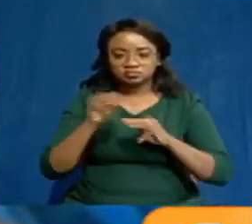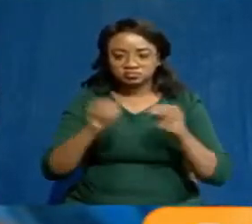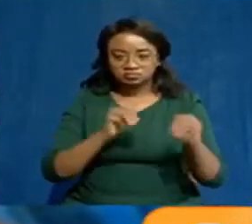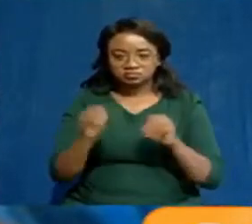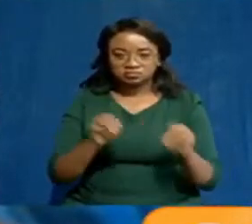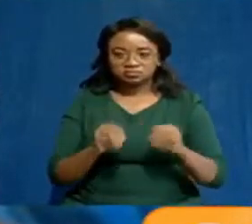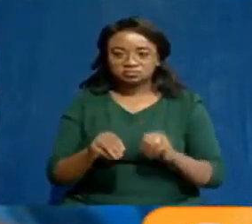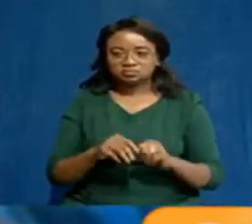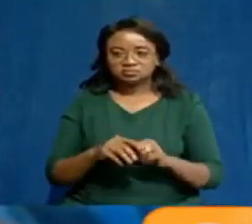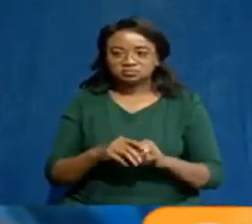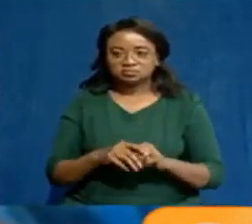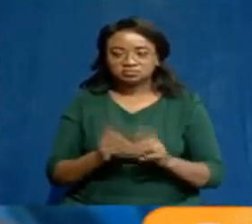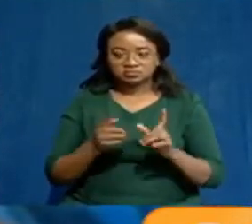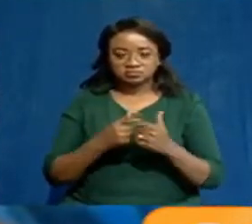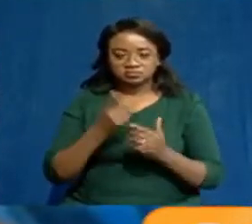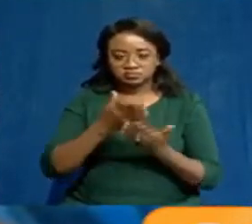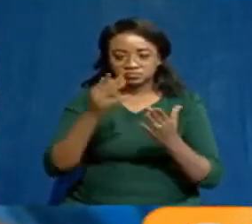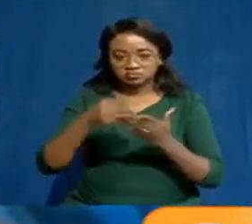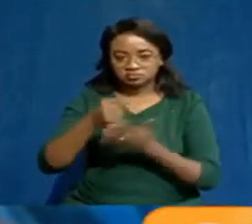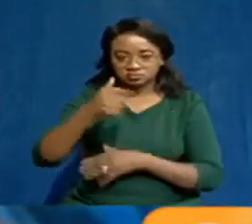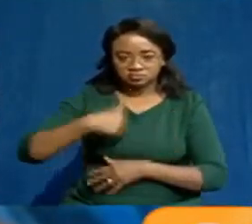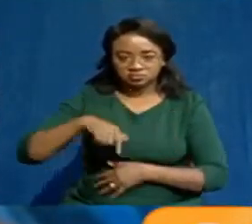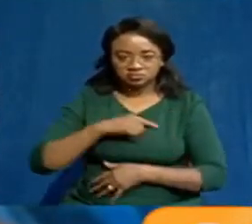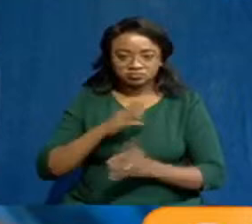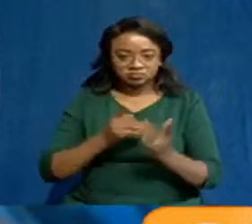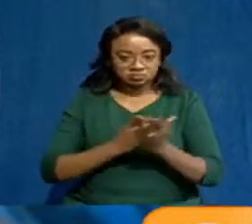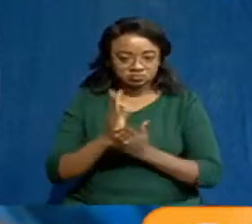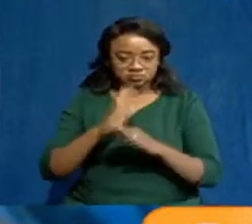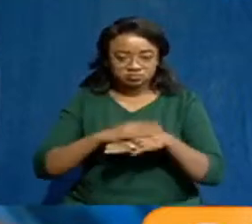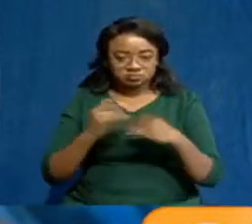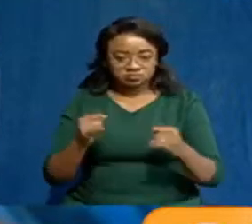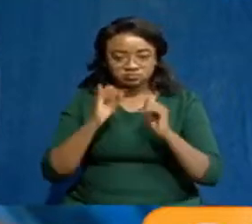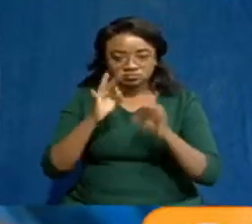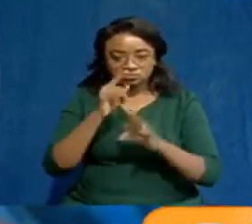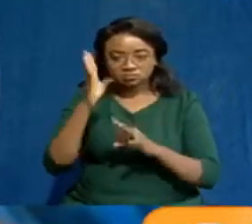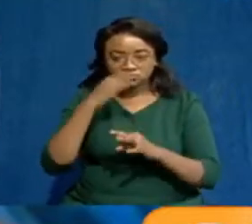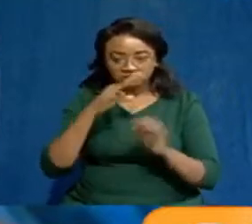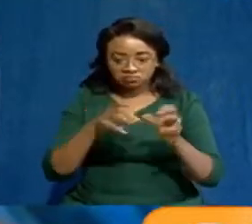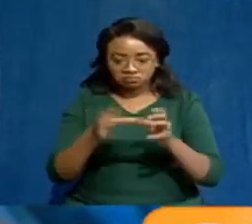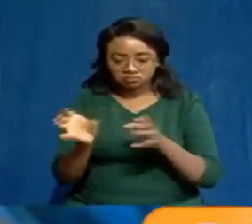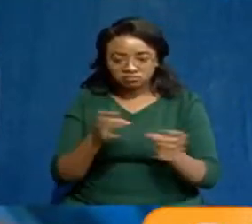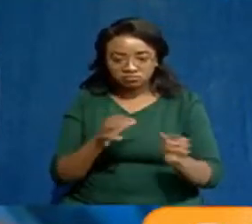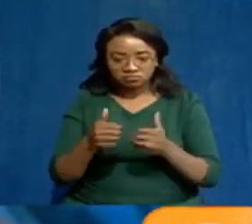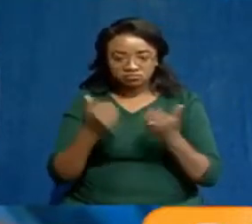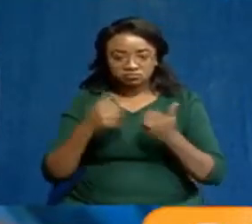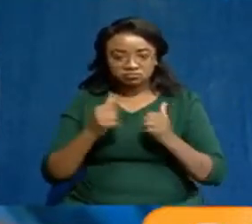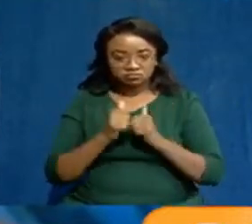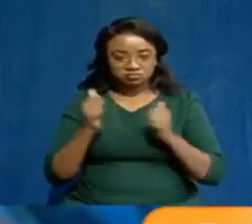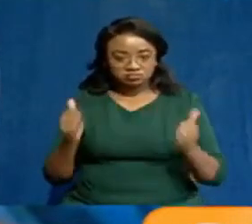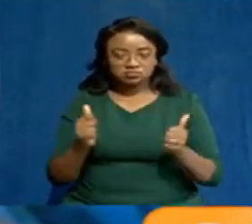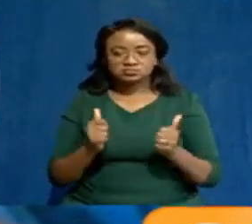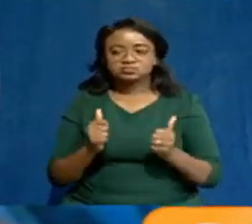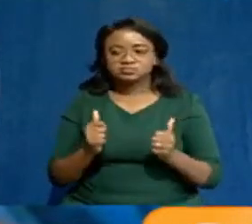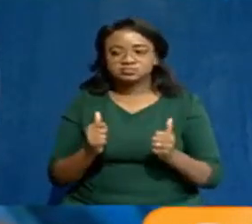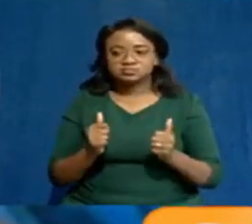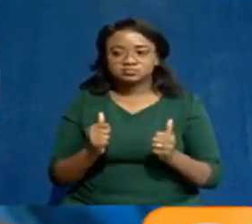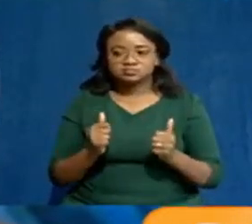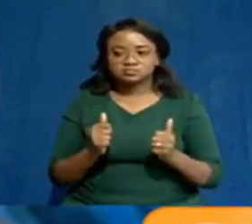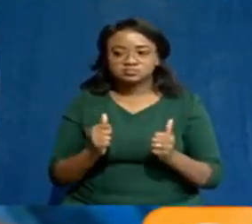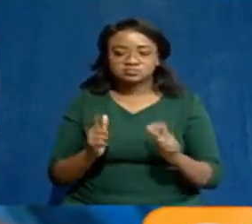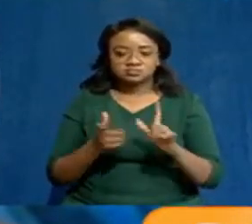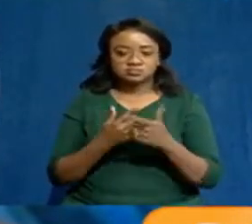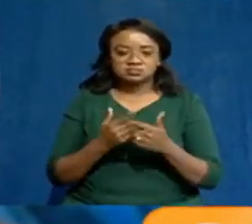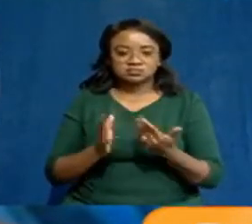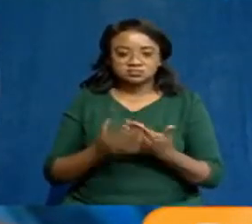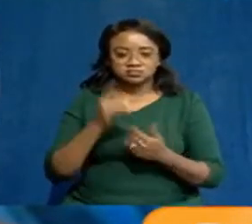management services, you pay us. But via the app, if you segregate the waste is supposed to be like the Sustainable Waste Management Act, you get